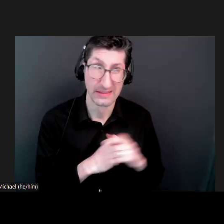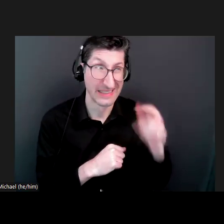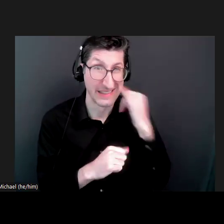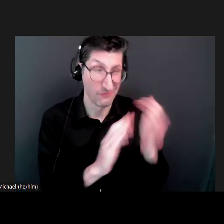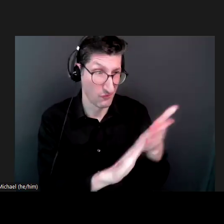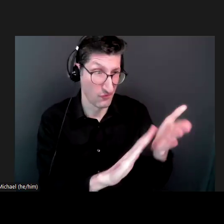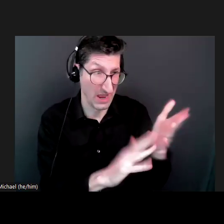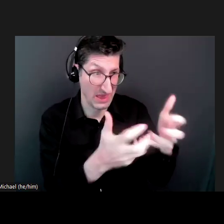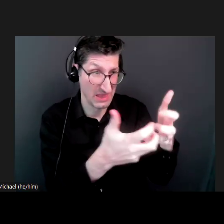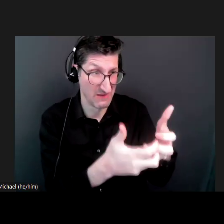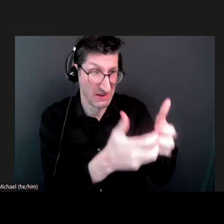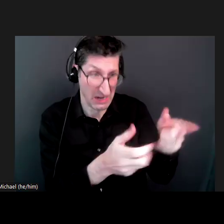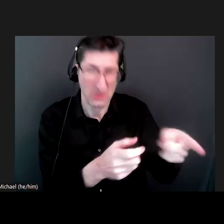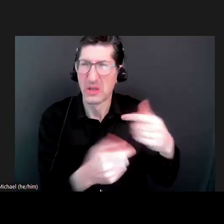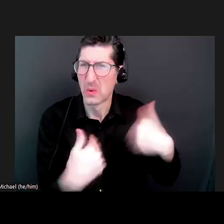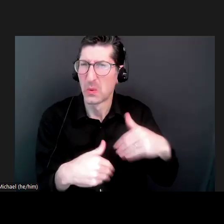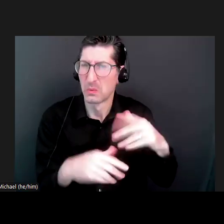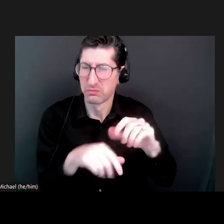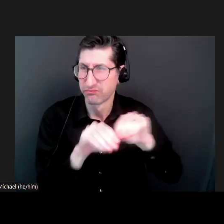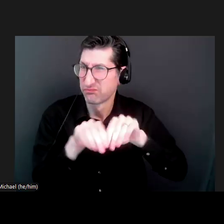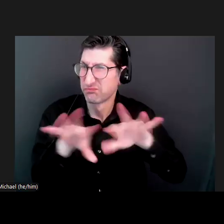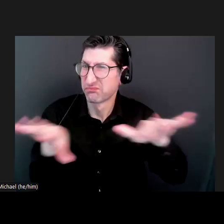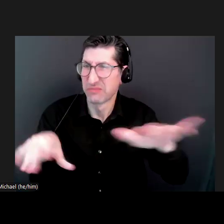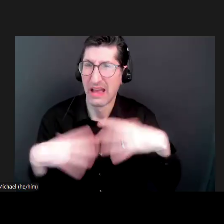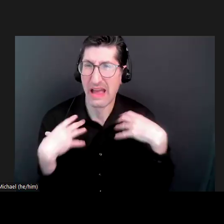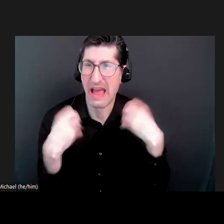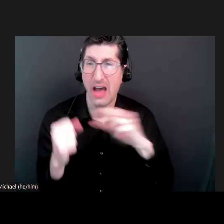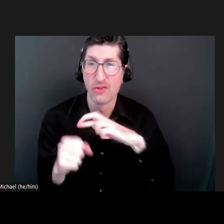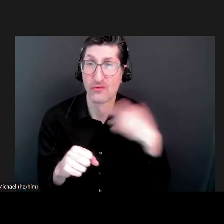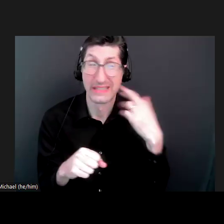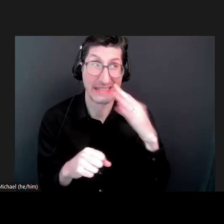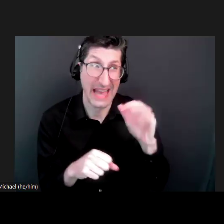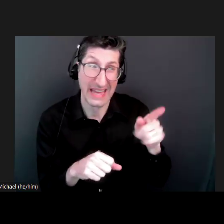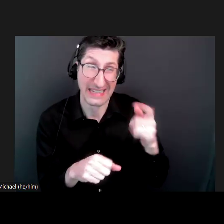of this, especially when they don't follow industry standards.